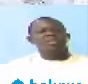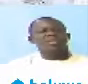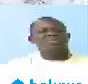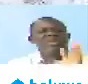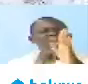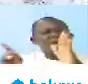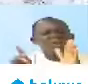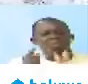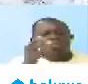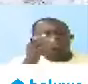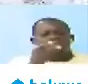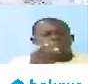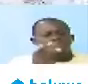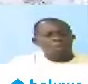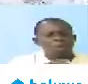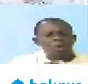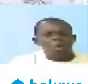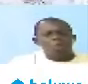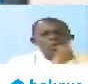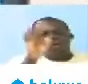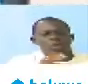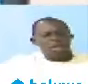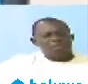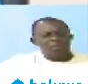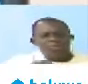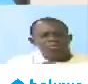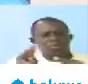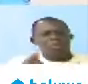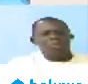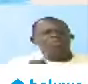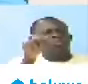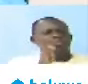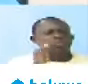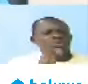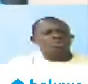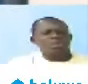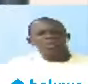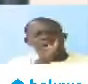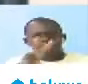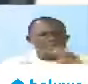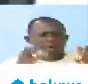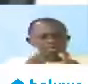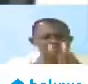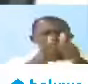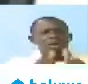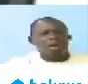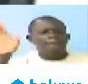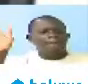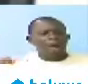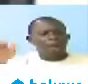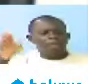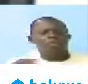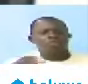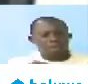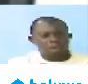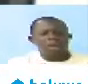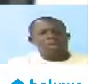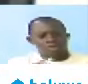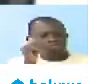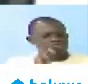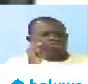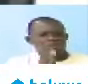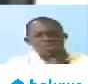these type of guns which were not effective. Those the guns they used to hunt birds with. So how